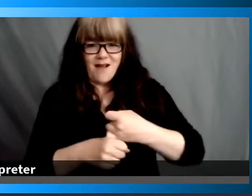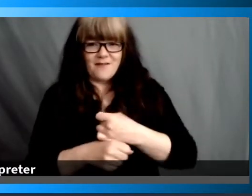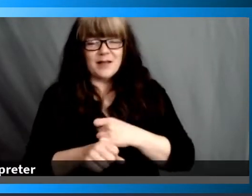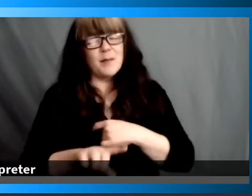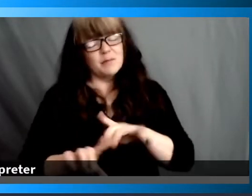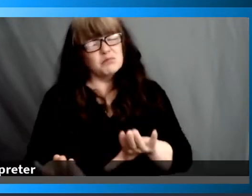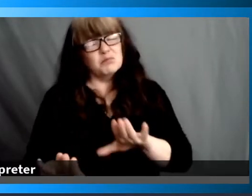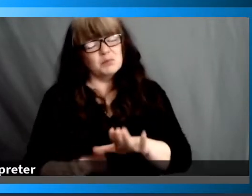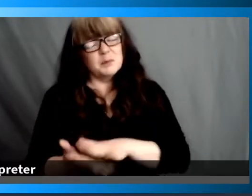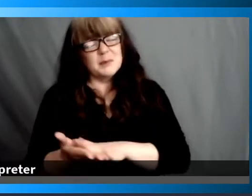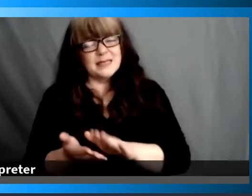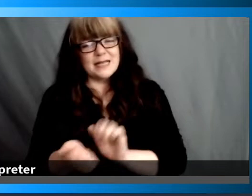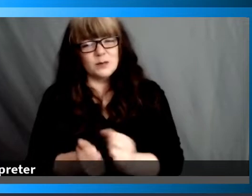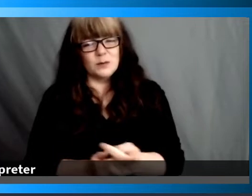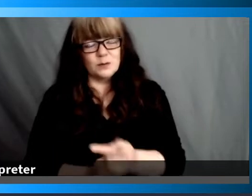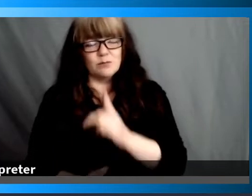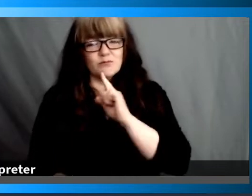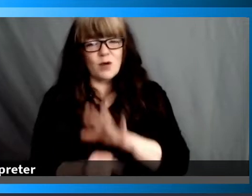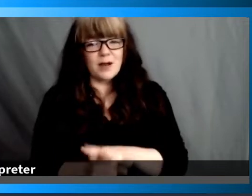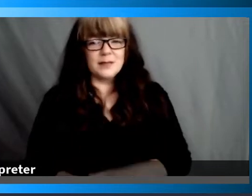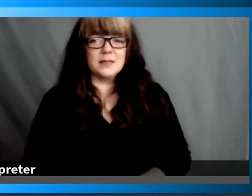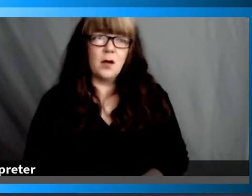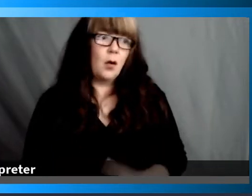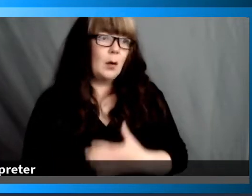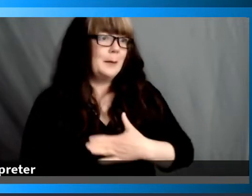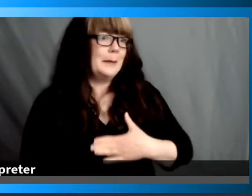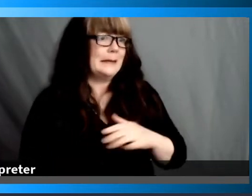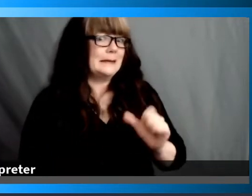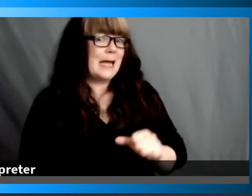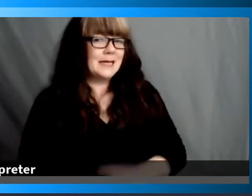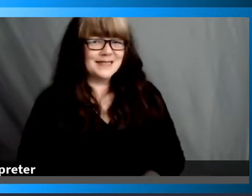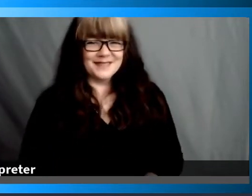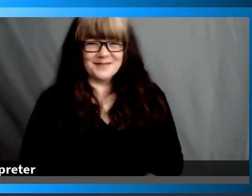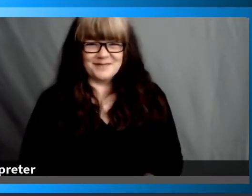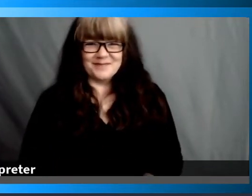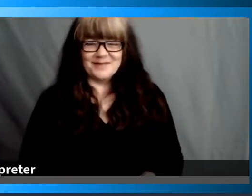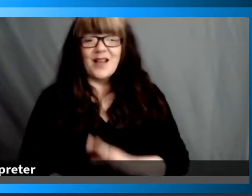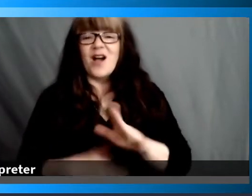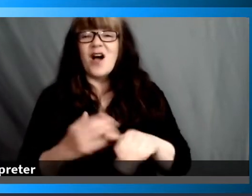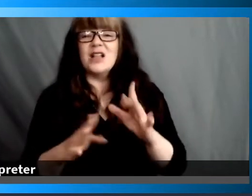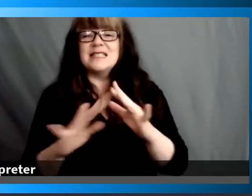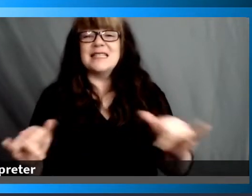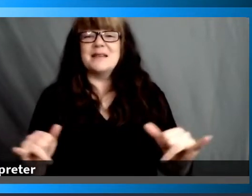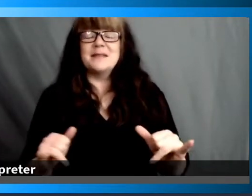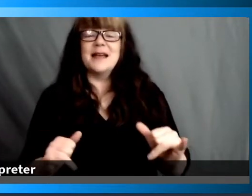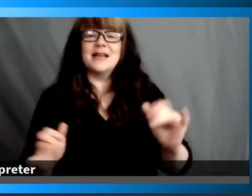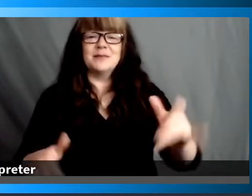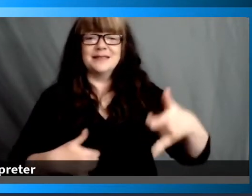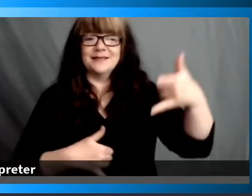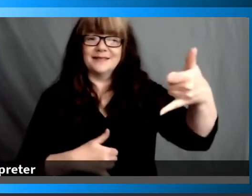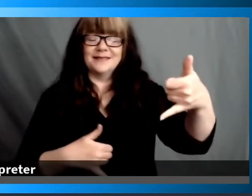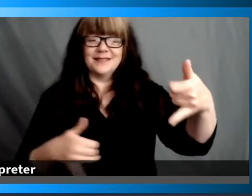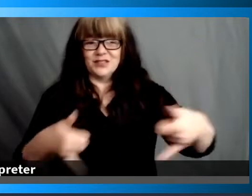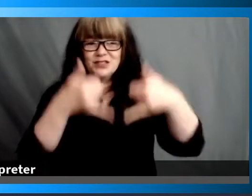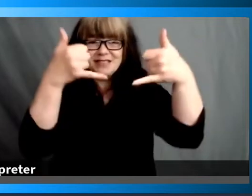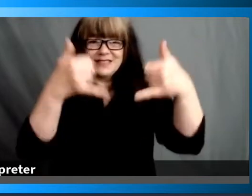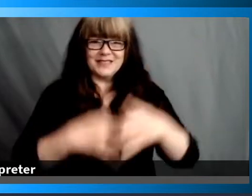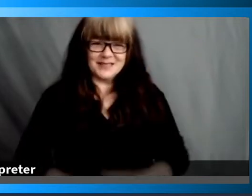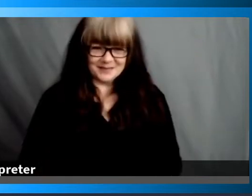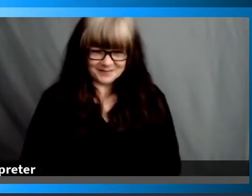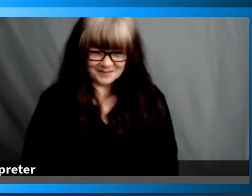promise. Oh my God, please do. Also at the same time. Cheers, cheers, everybody. Cheers. Cheers. Hello.